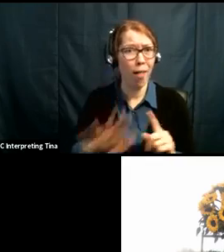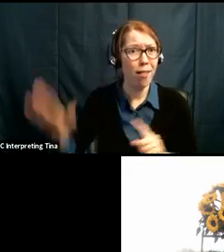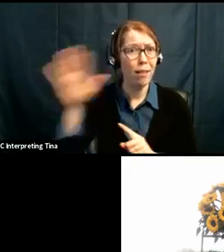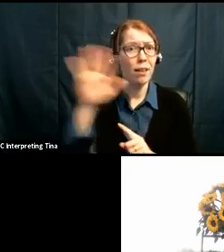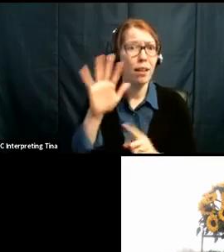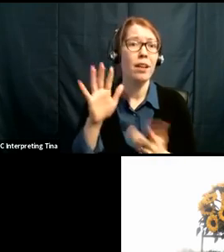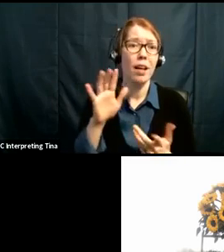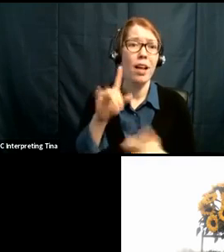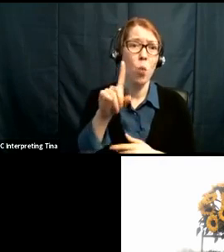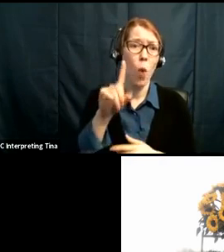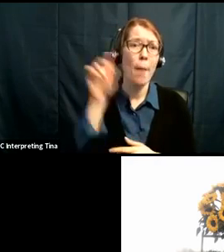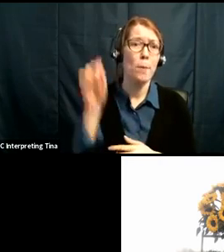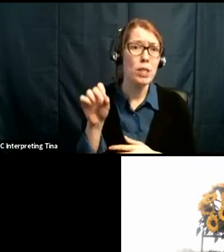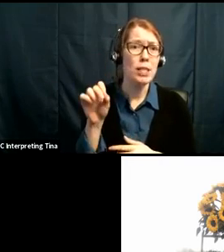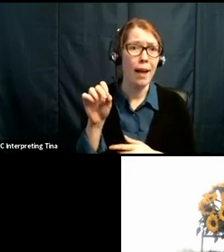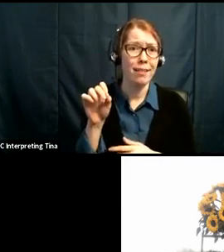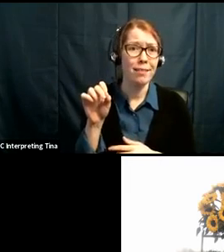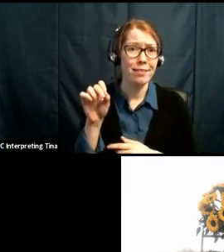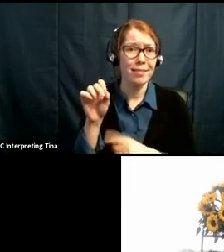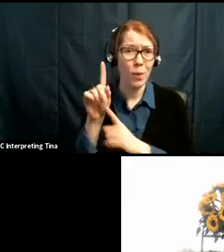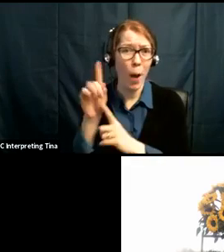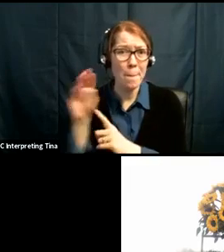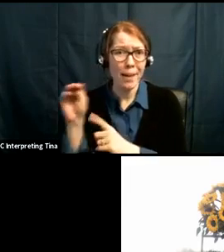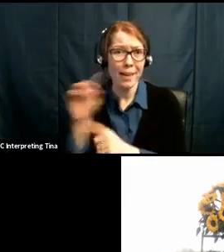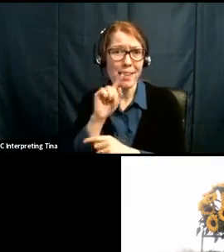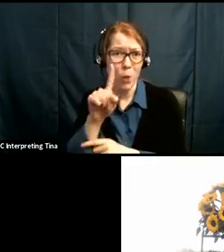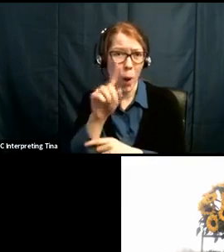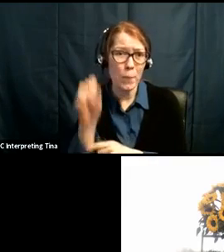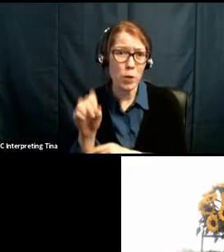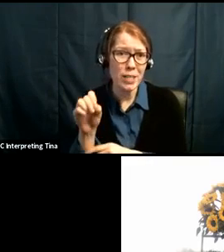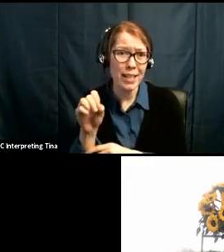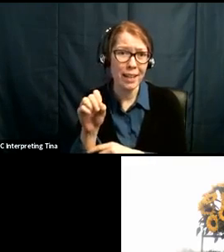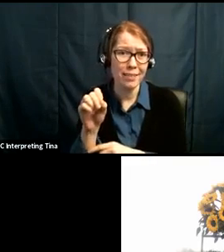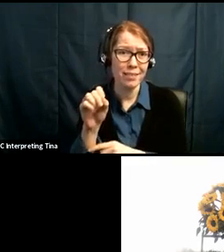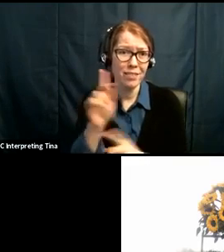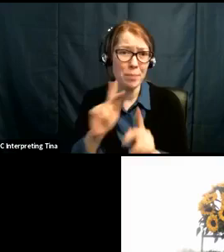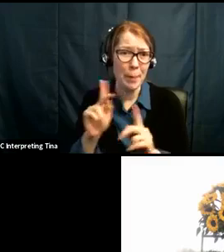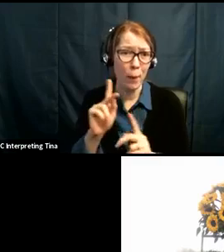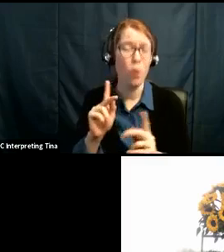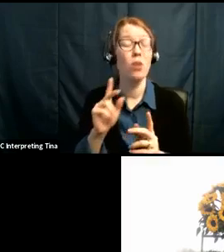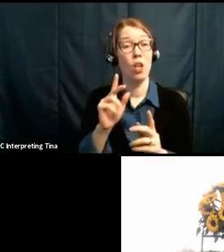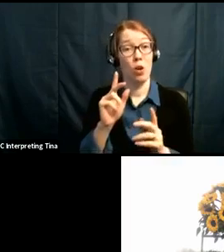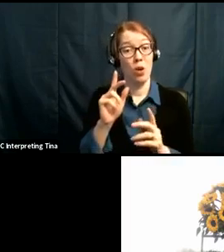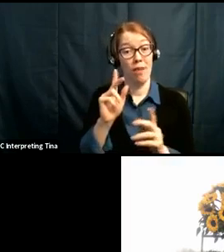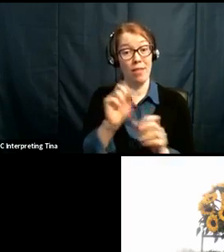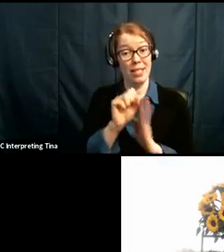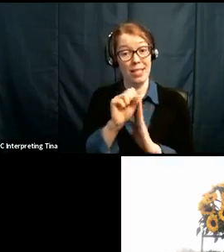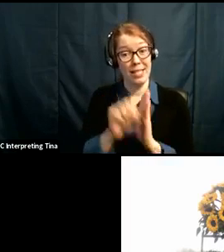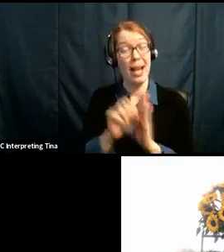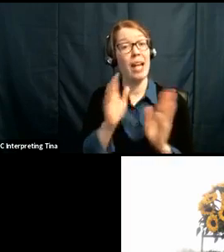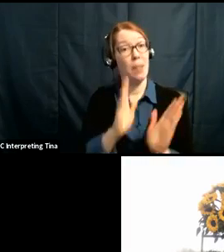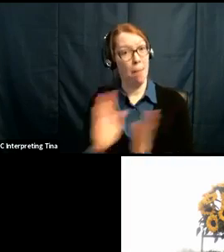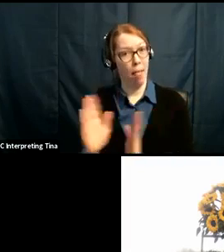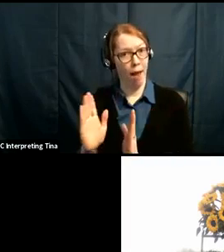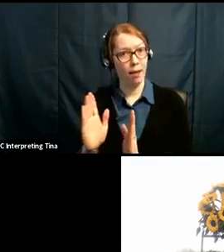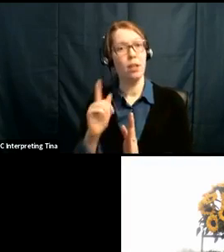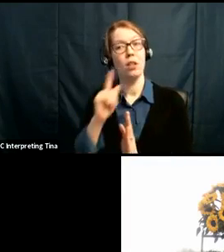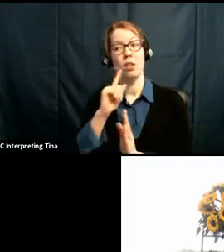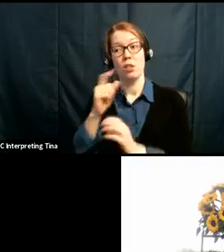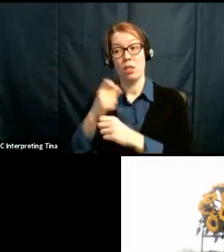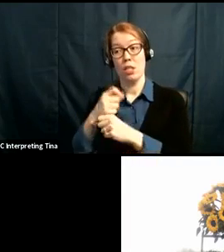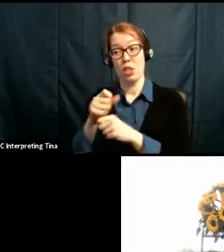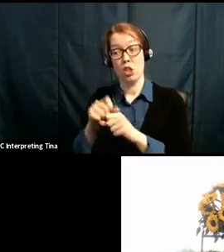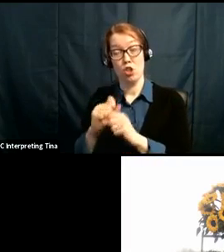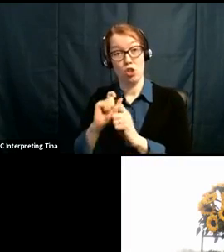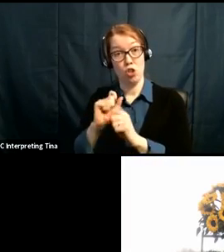about 1% of the population. So the state has a plan that when it comes in, it goes to a distributor who packages it and sends